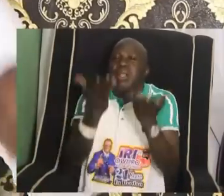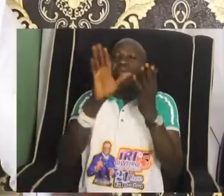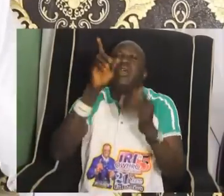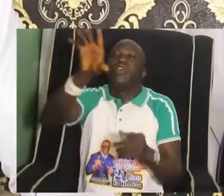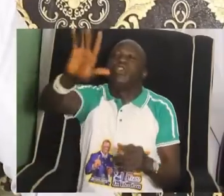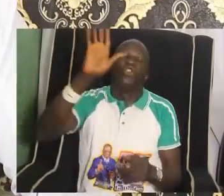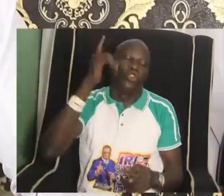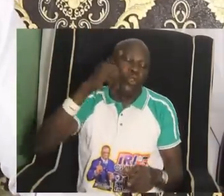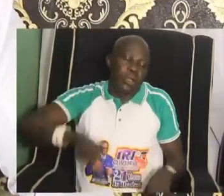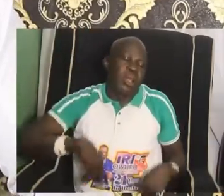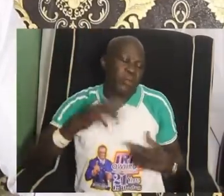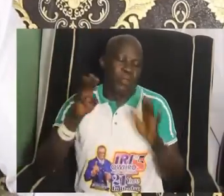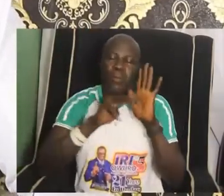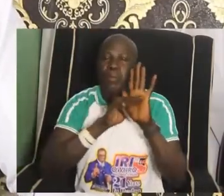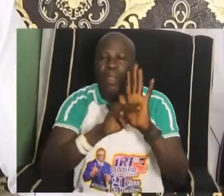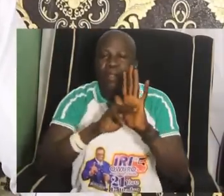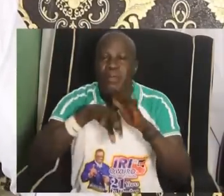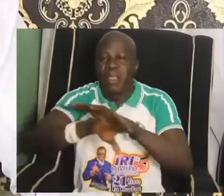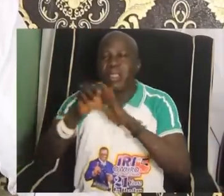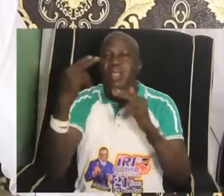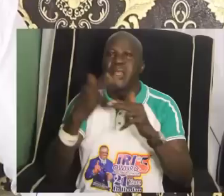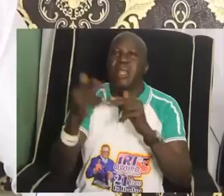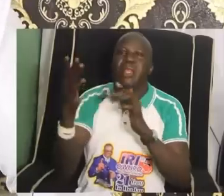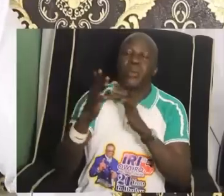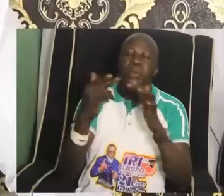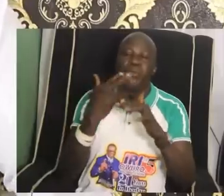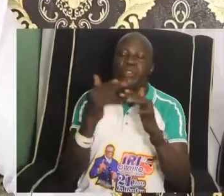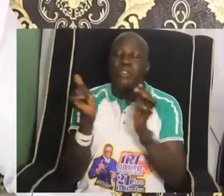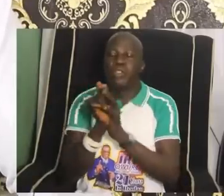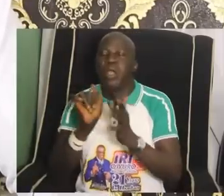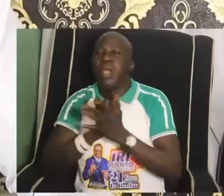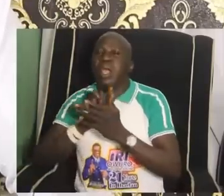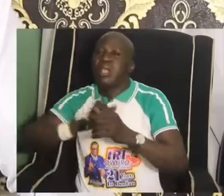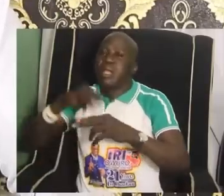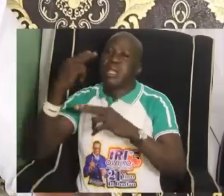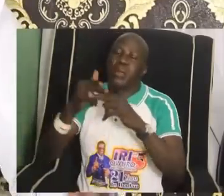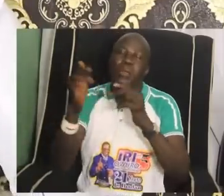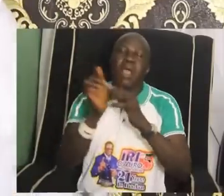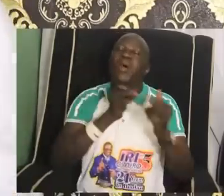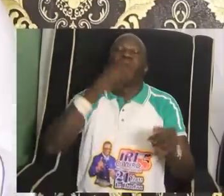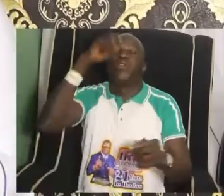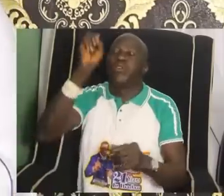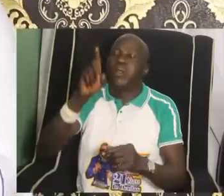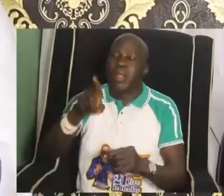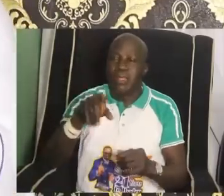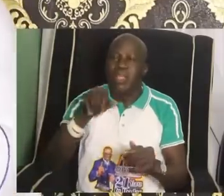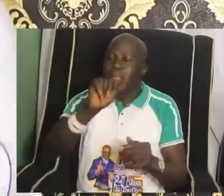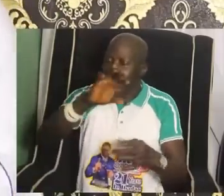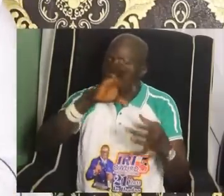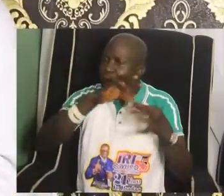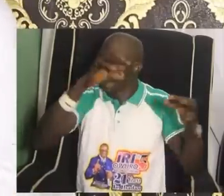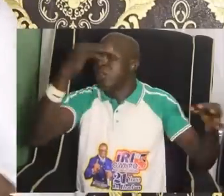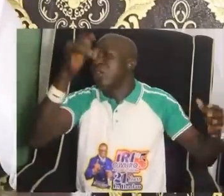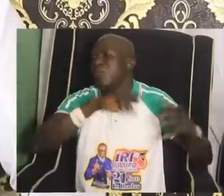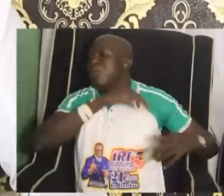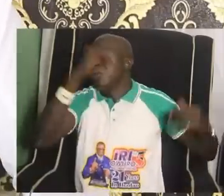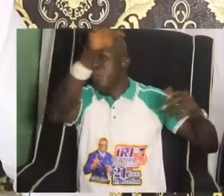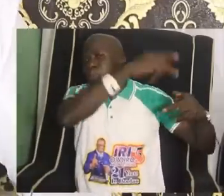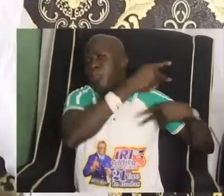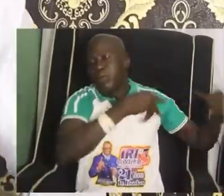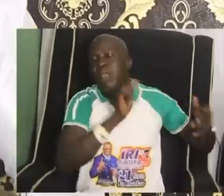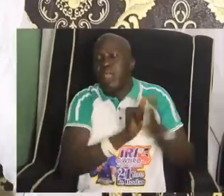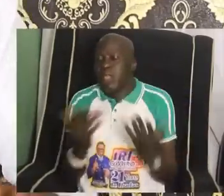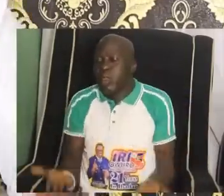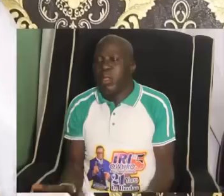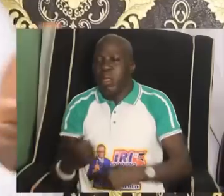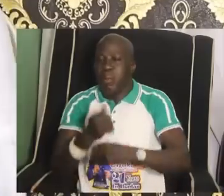rise, your life must manifest in the name of Jesus. In the name of Jesus, I authorize spirit of the